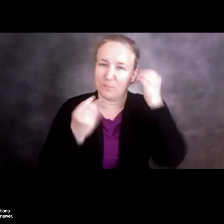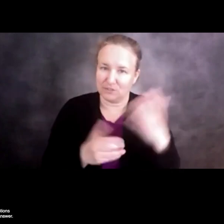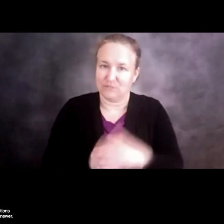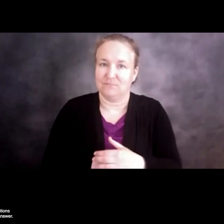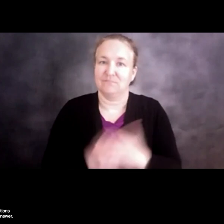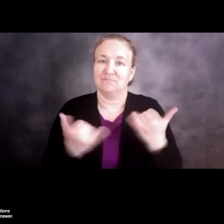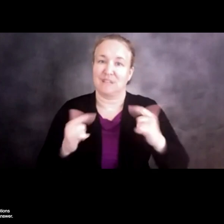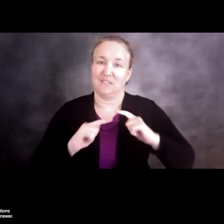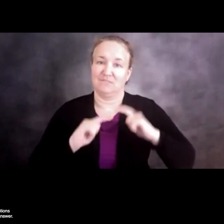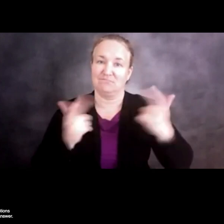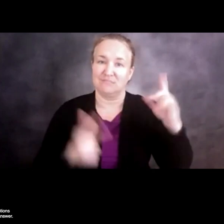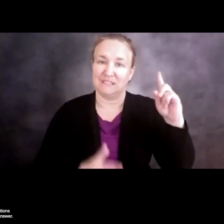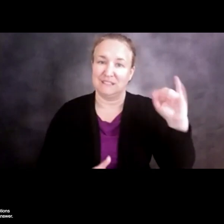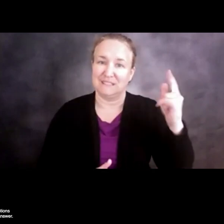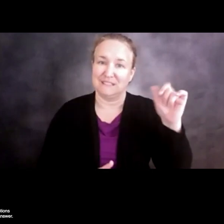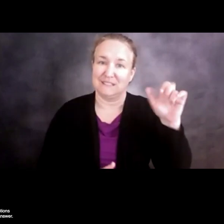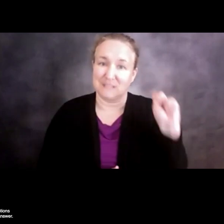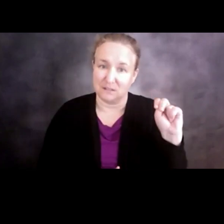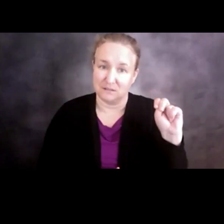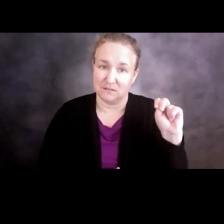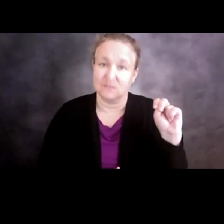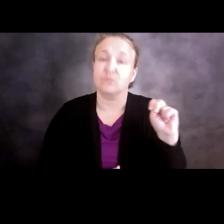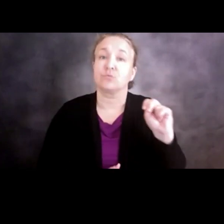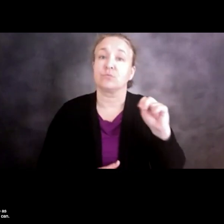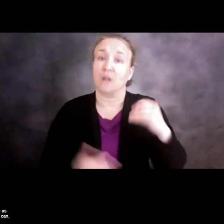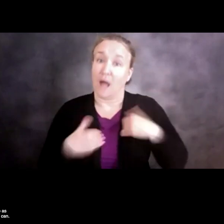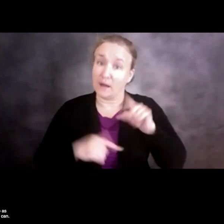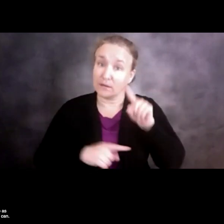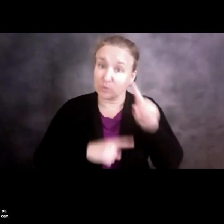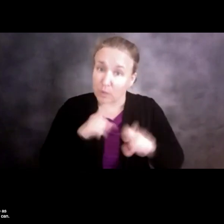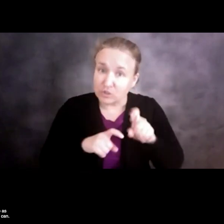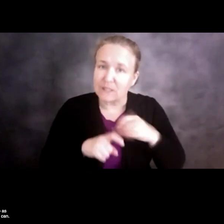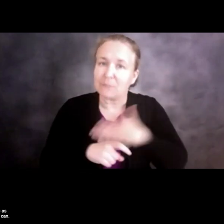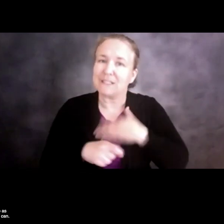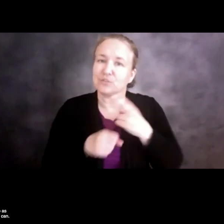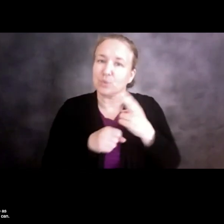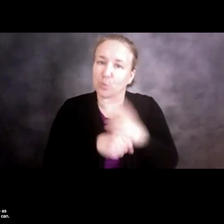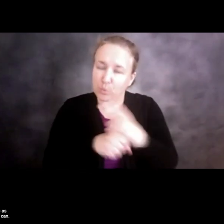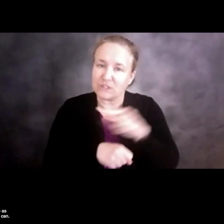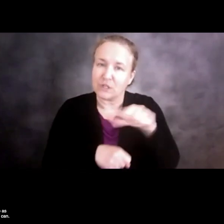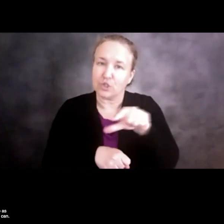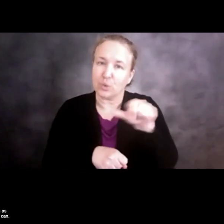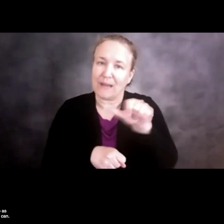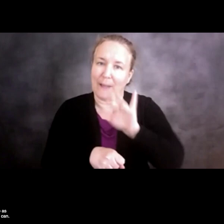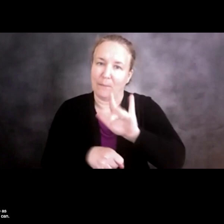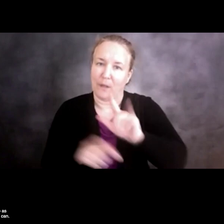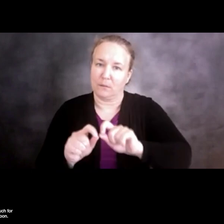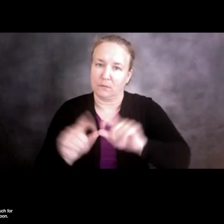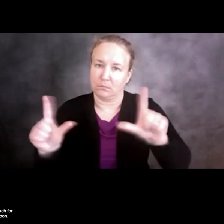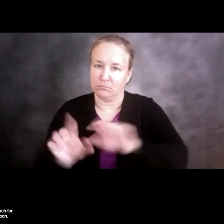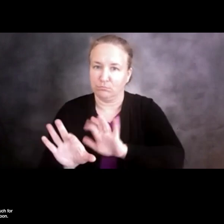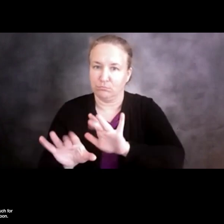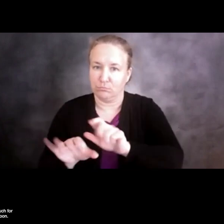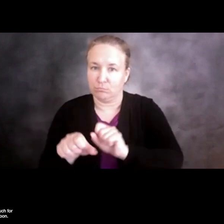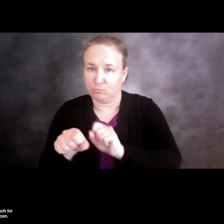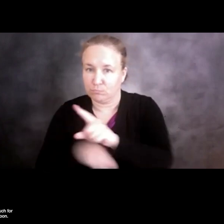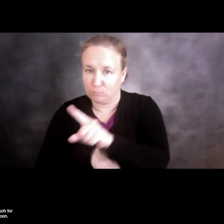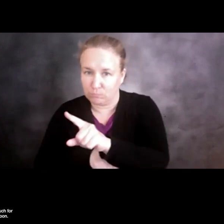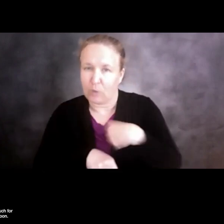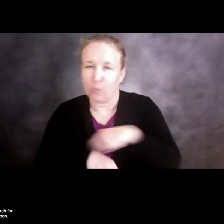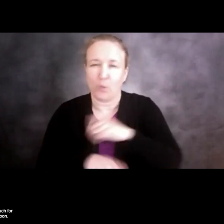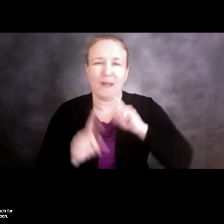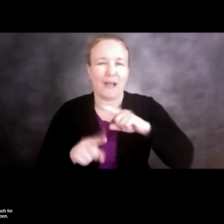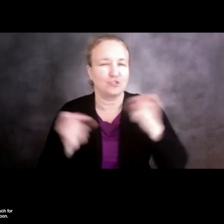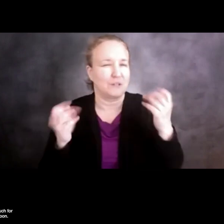to Dixon. Please put your questions into the question and answer. I believe we'll get to as many as we possibly